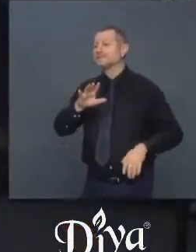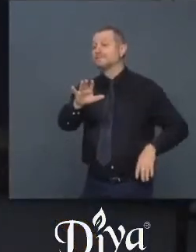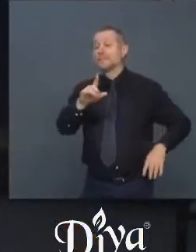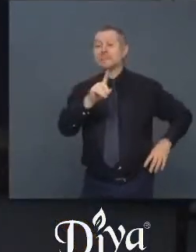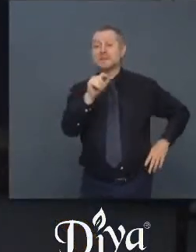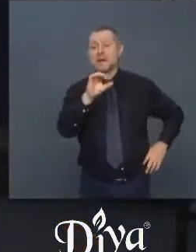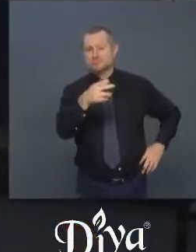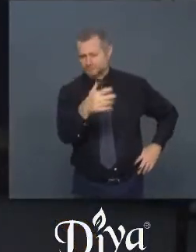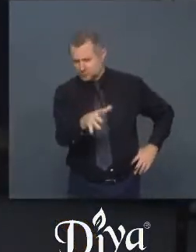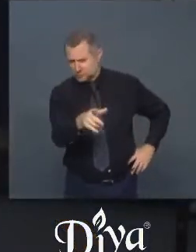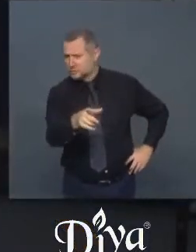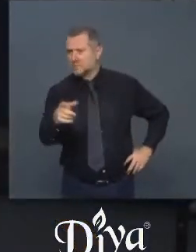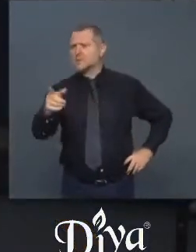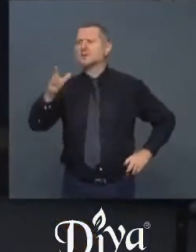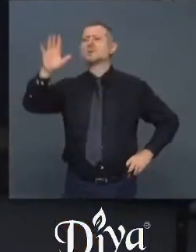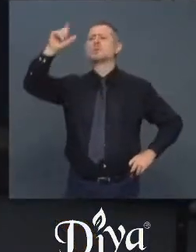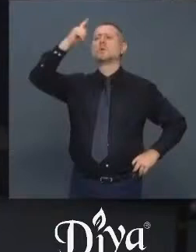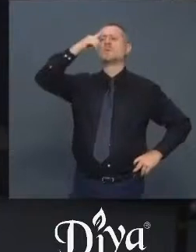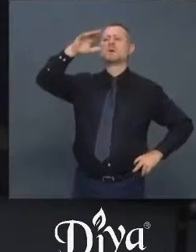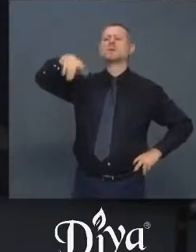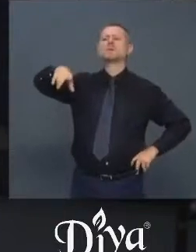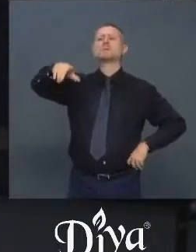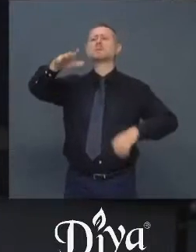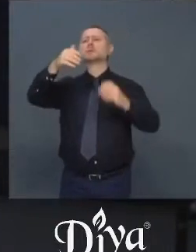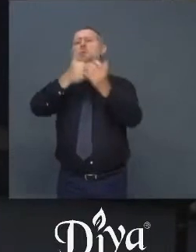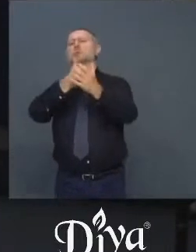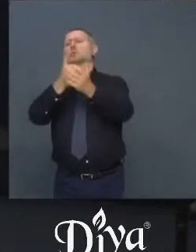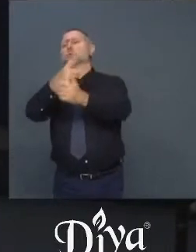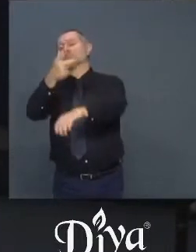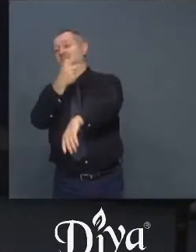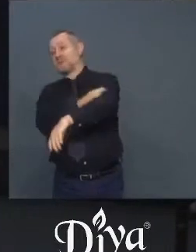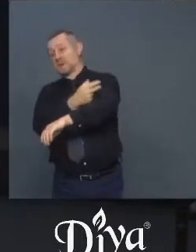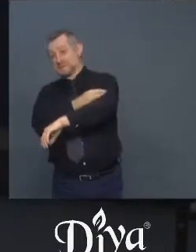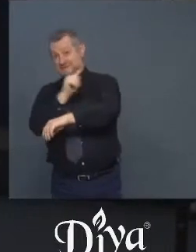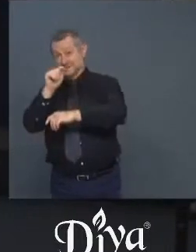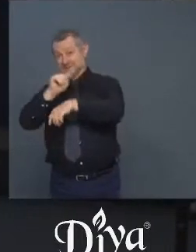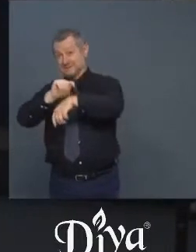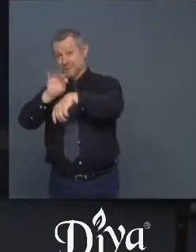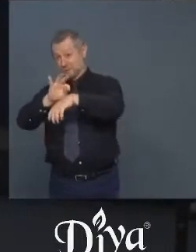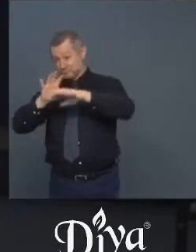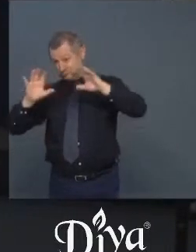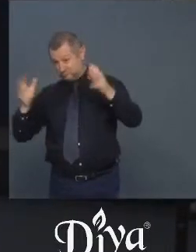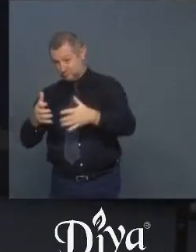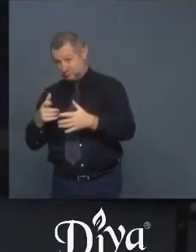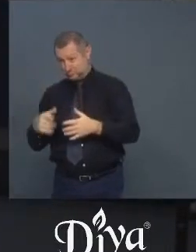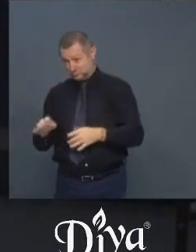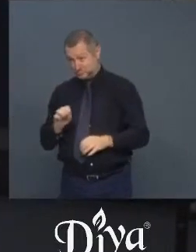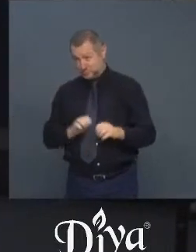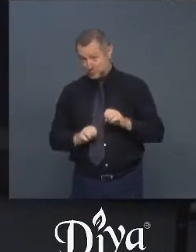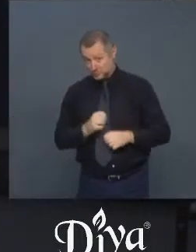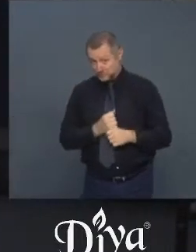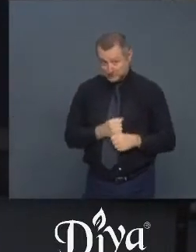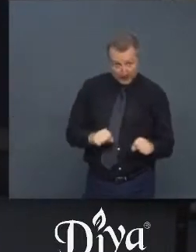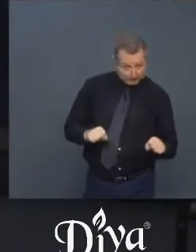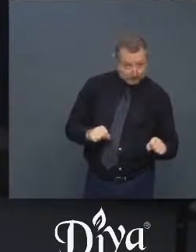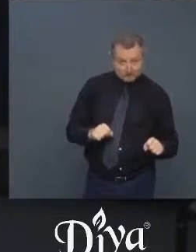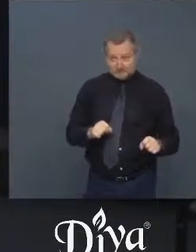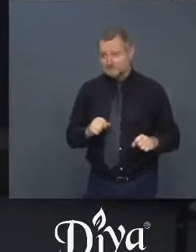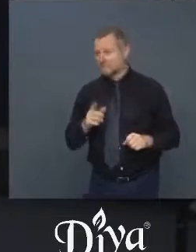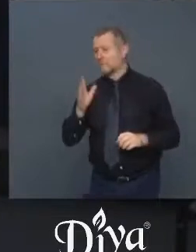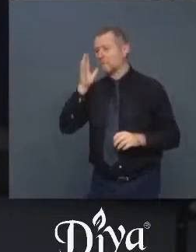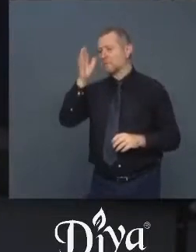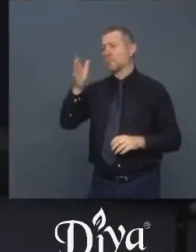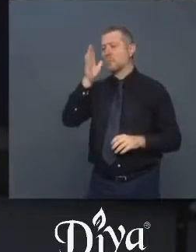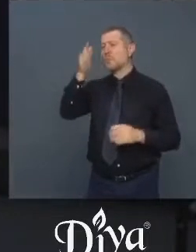Governor, this new vaccine task force is tasked quite literally with evaluating the safety of a future vaccine.